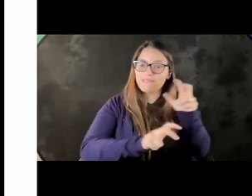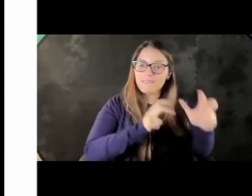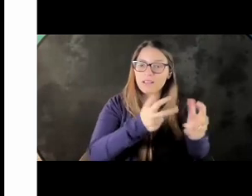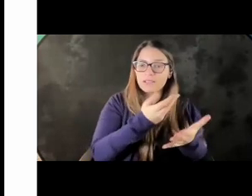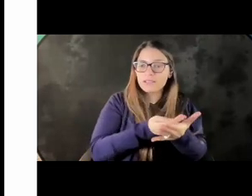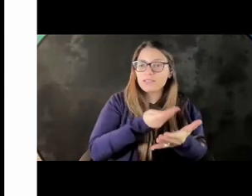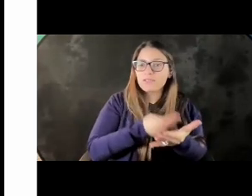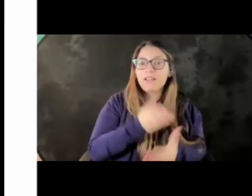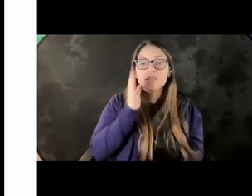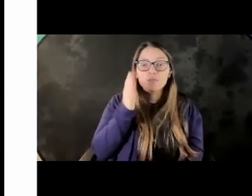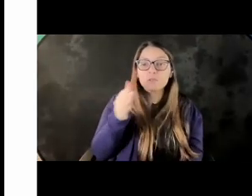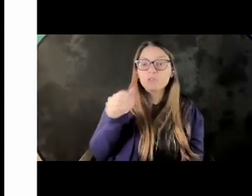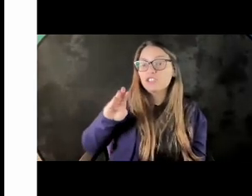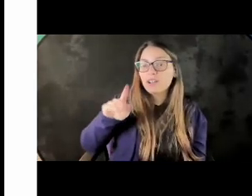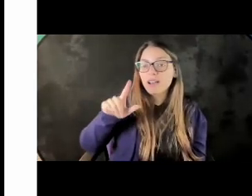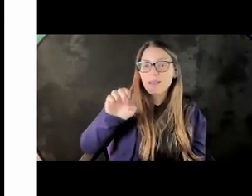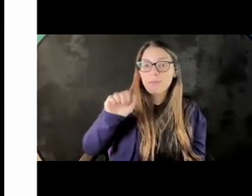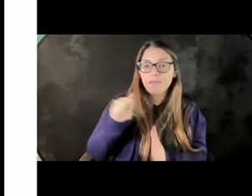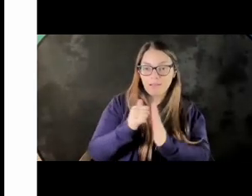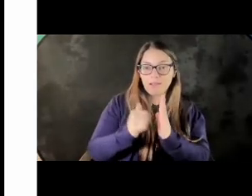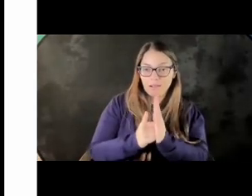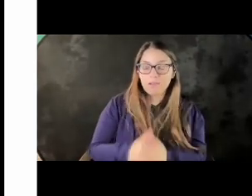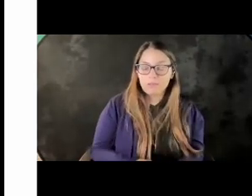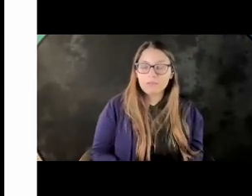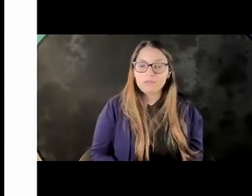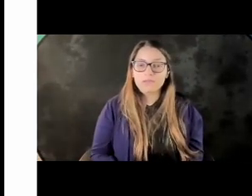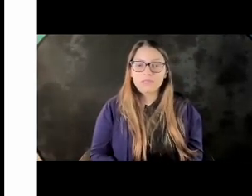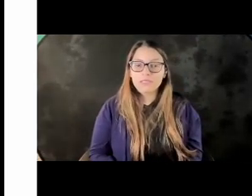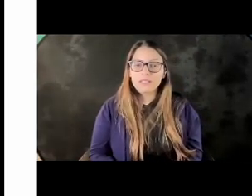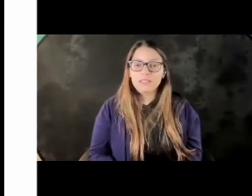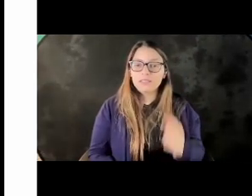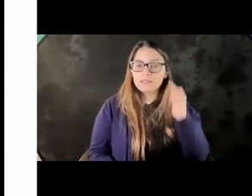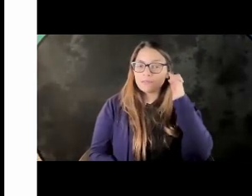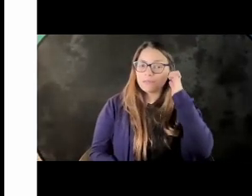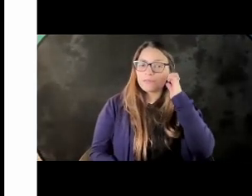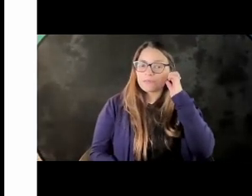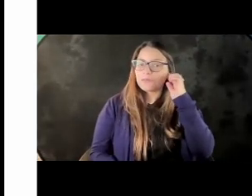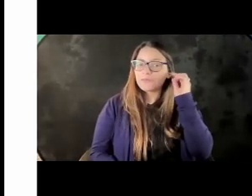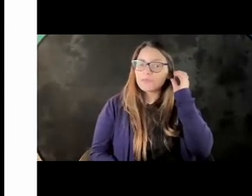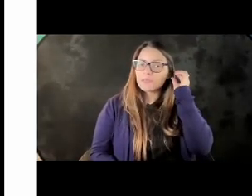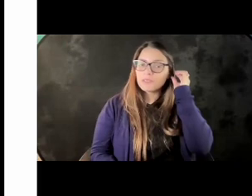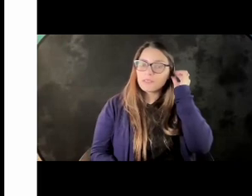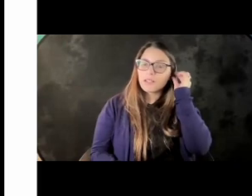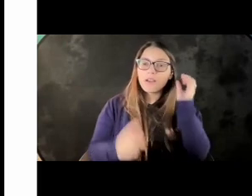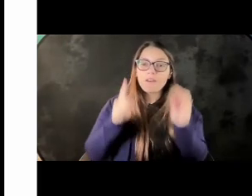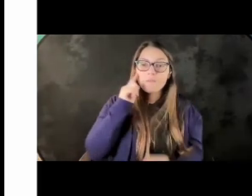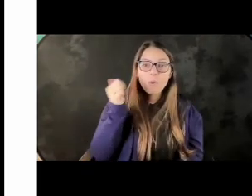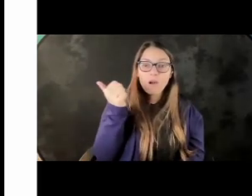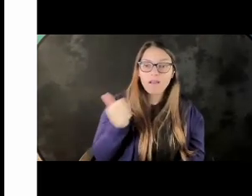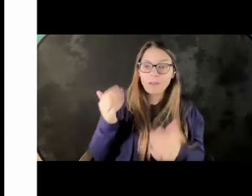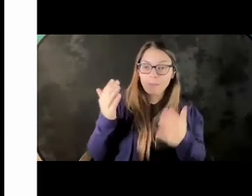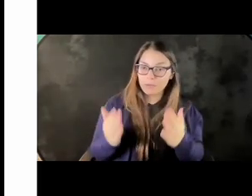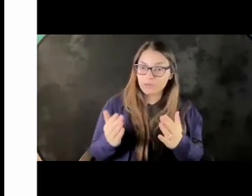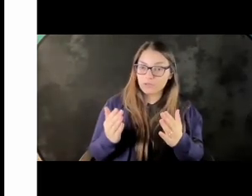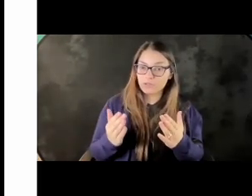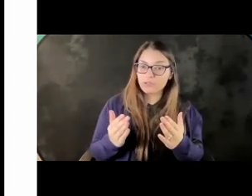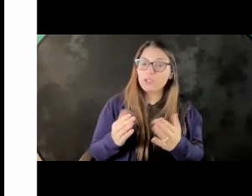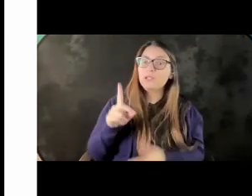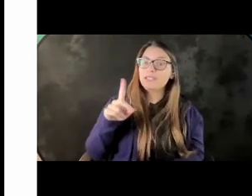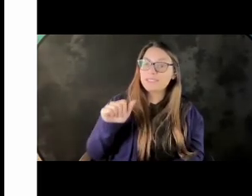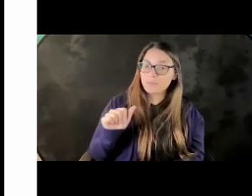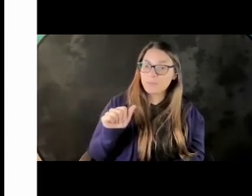ABLE account. So those ABLE accounts for anyone whose disability began after